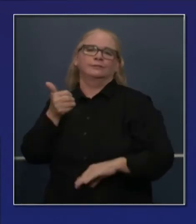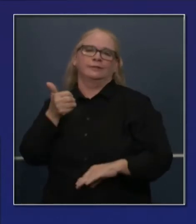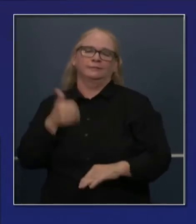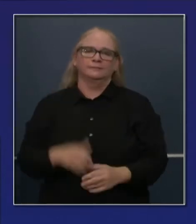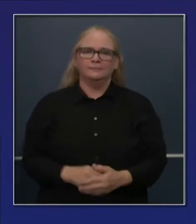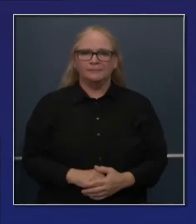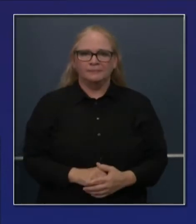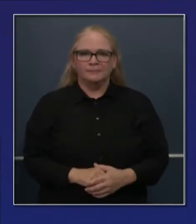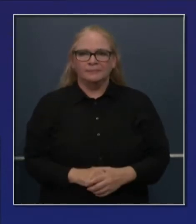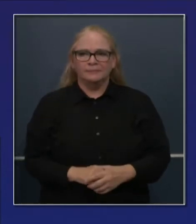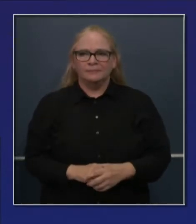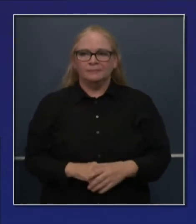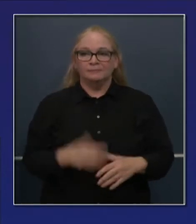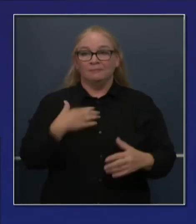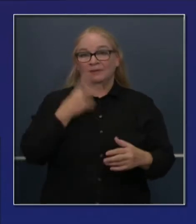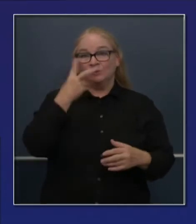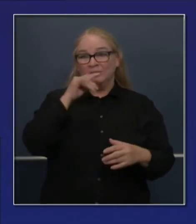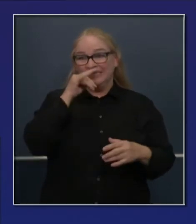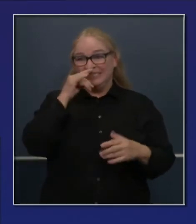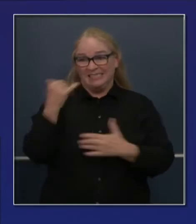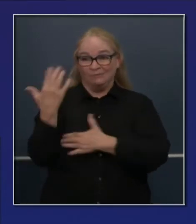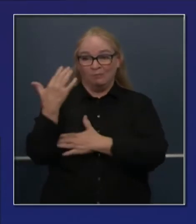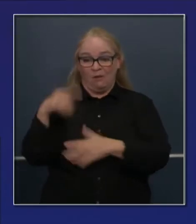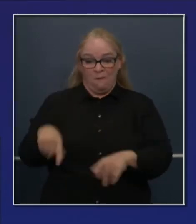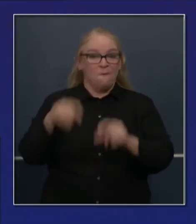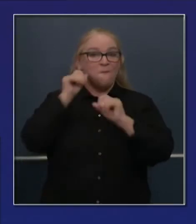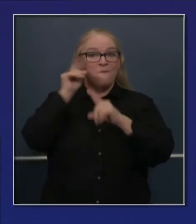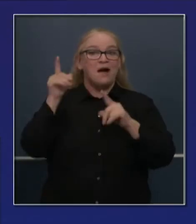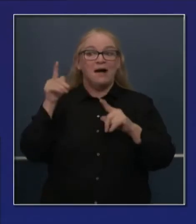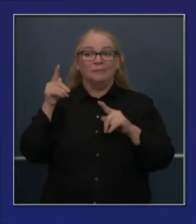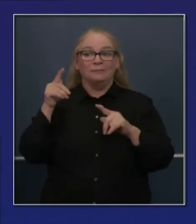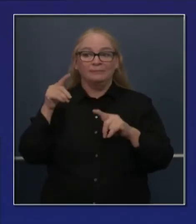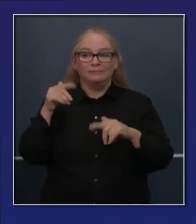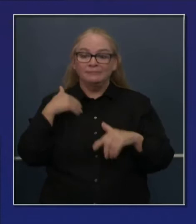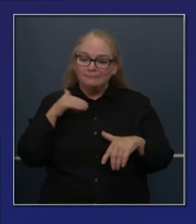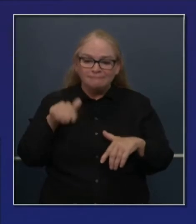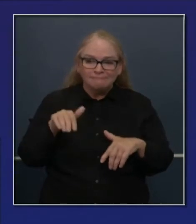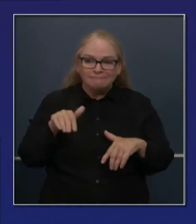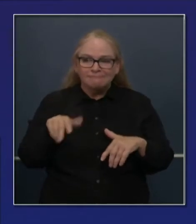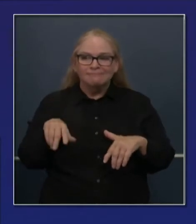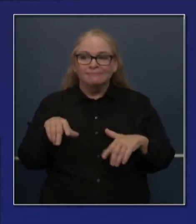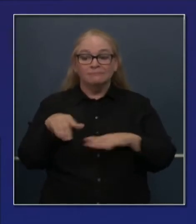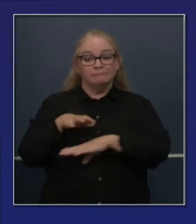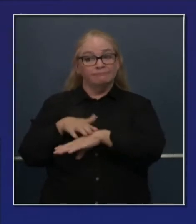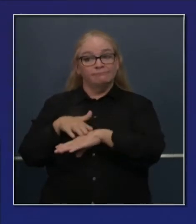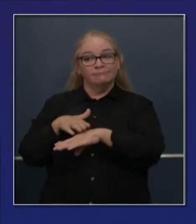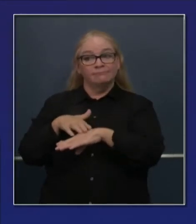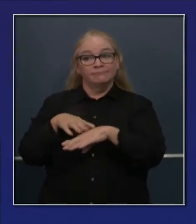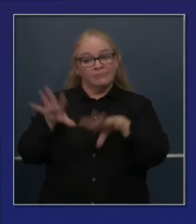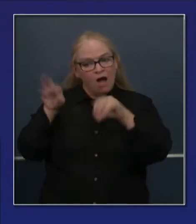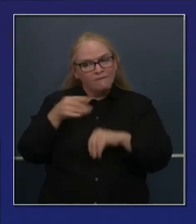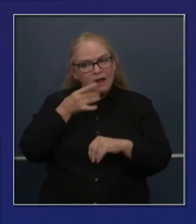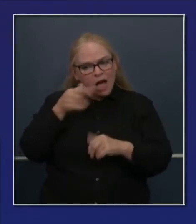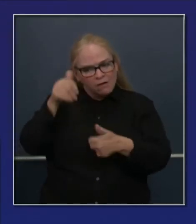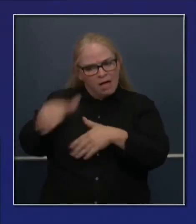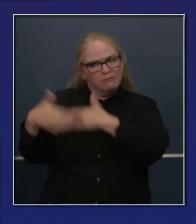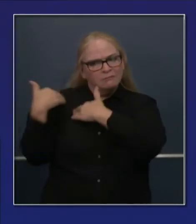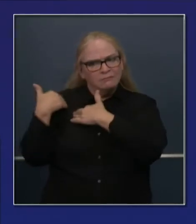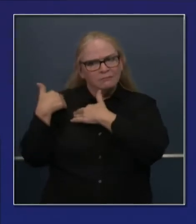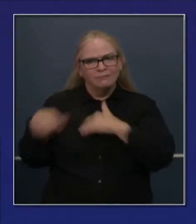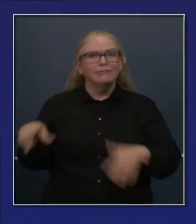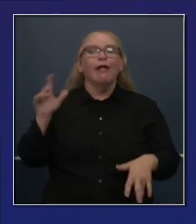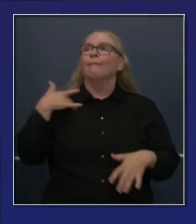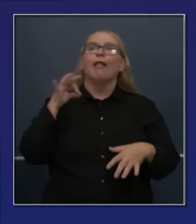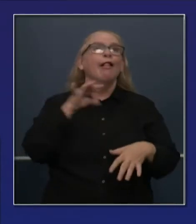two kids this morning as they were waking up, as they walked out, turn off those lights when you walk out.